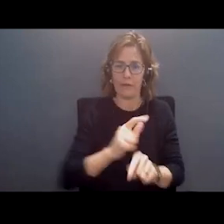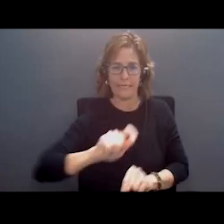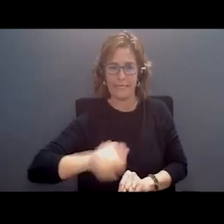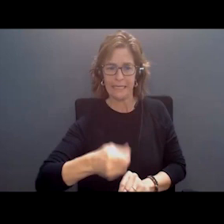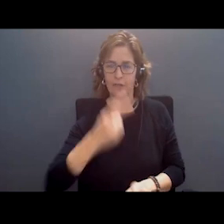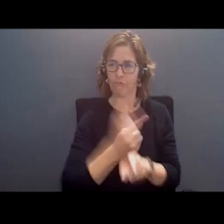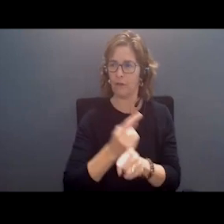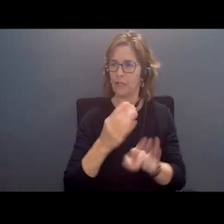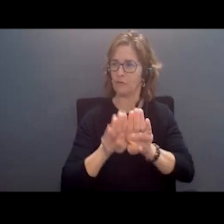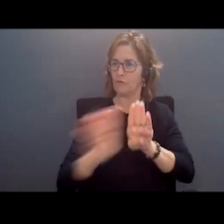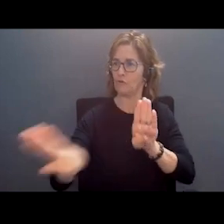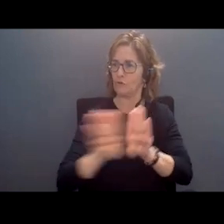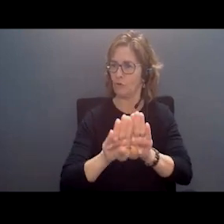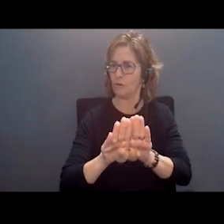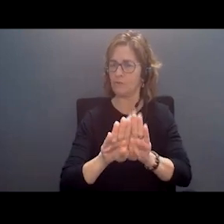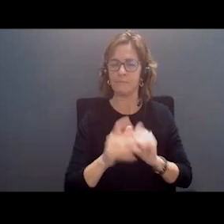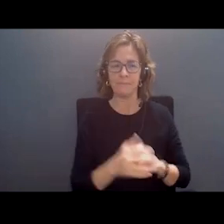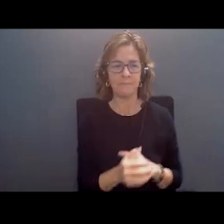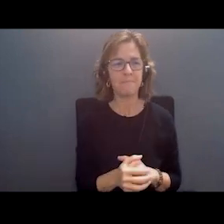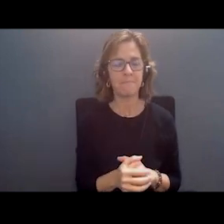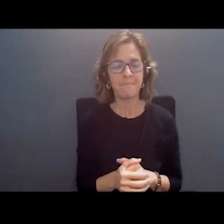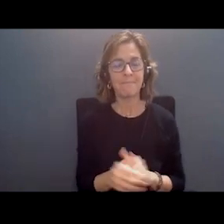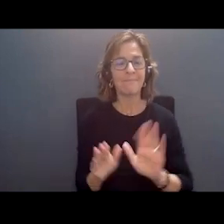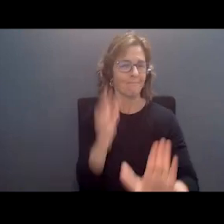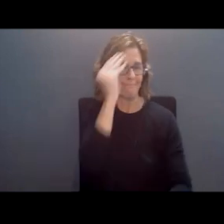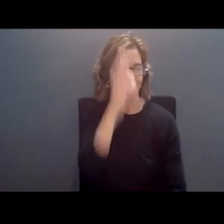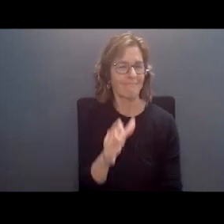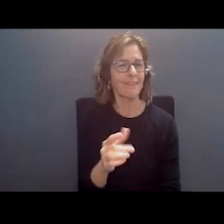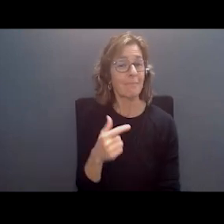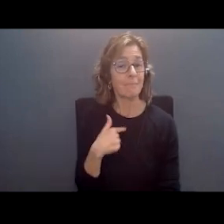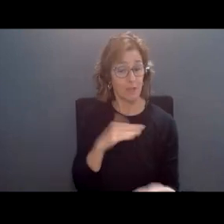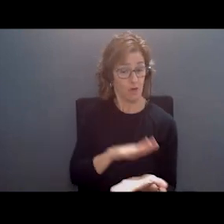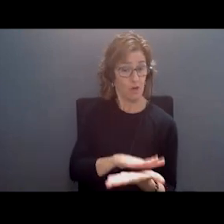So here's my recipe for a successful DEAM event.